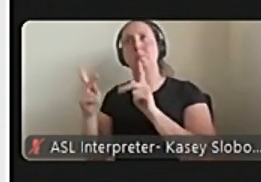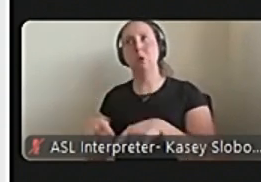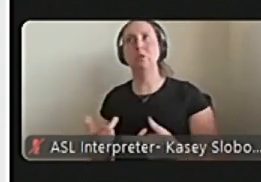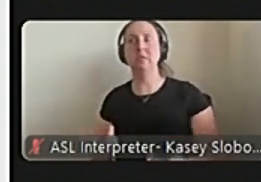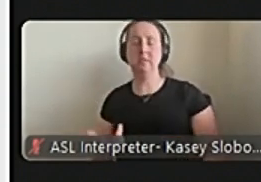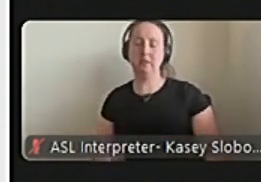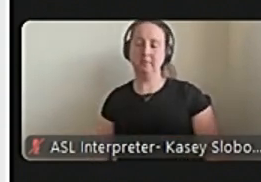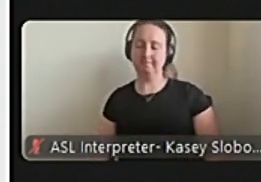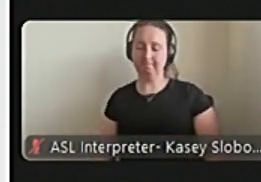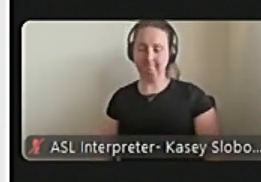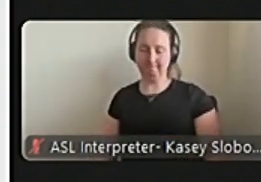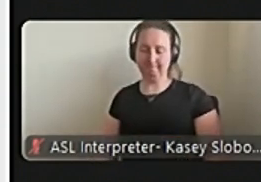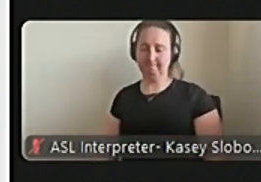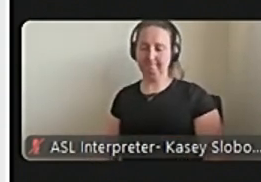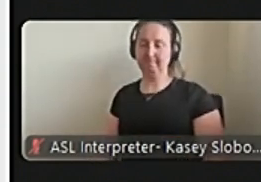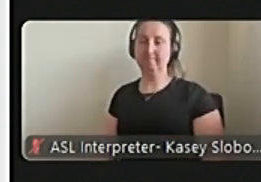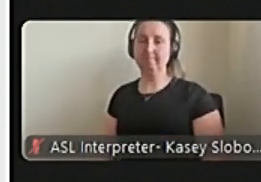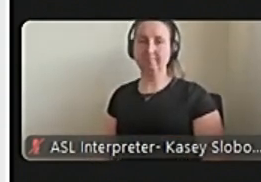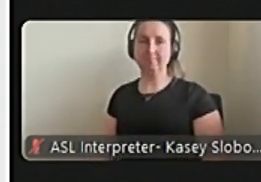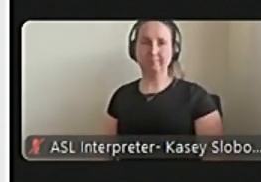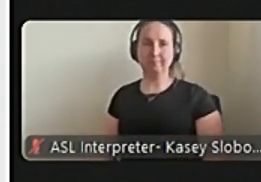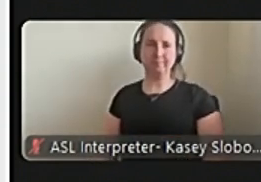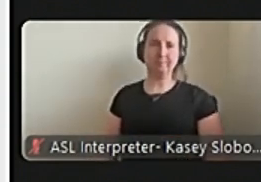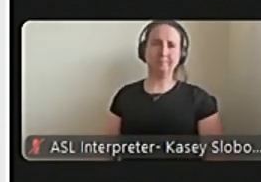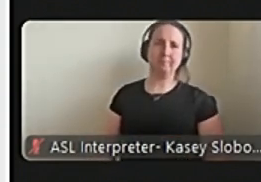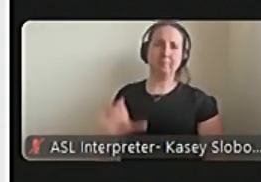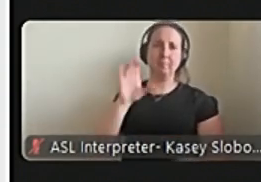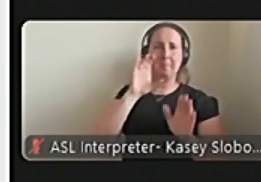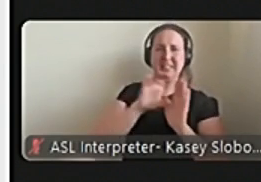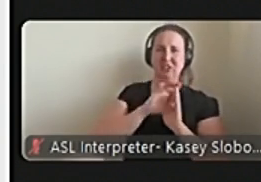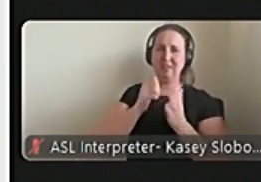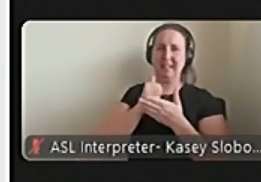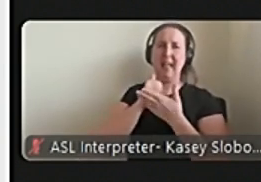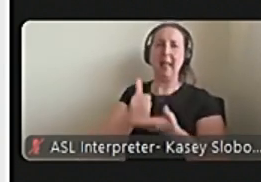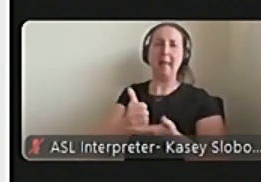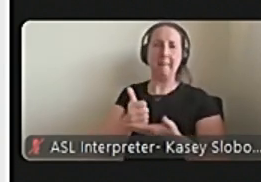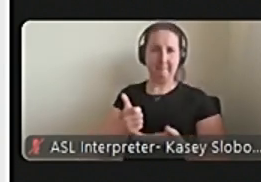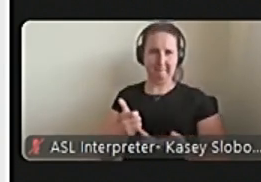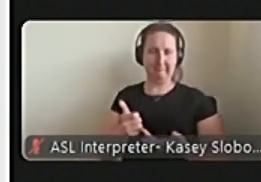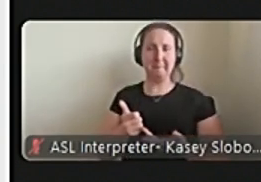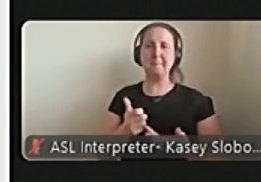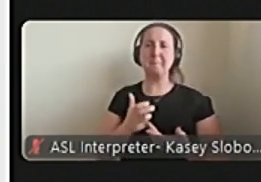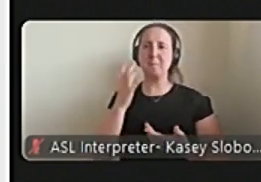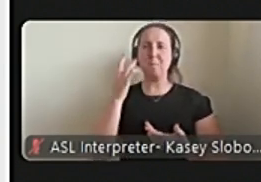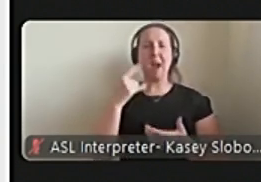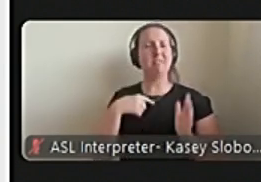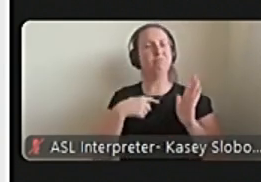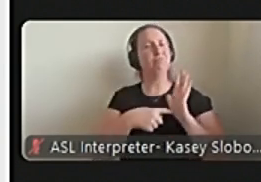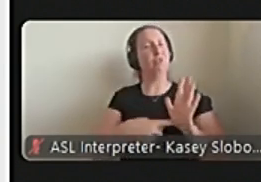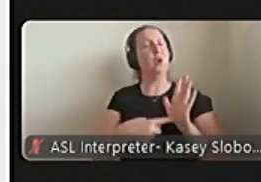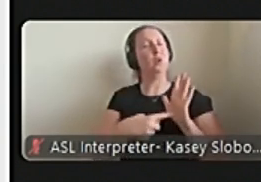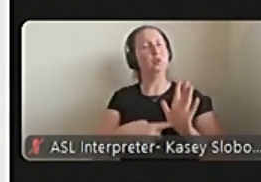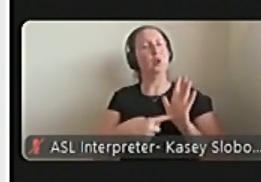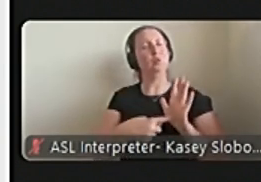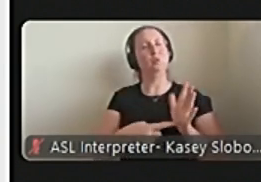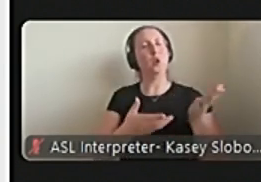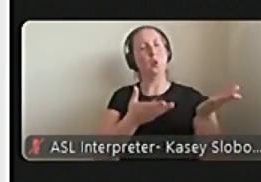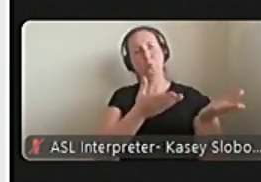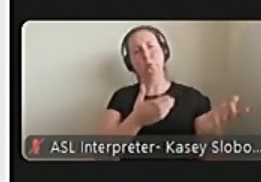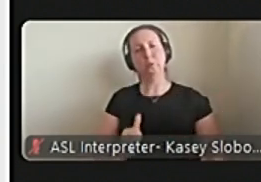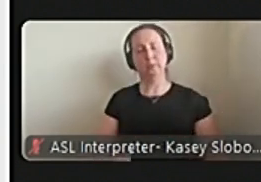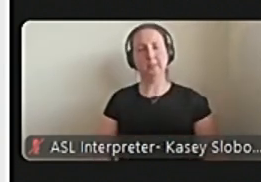Let's put some more, I think pictures have a better way of describing what might be going on from a